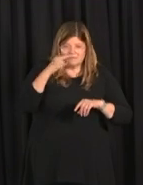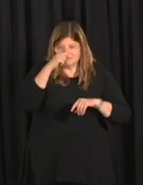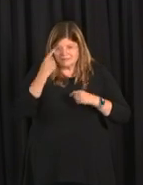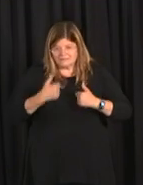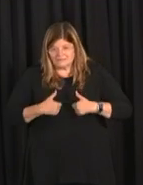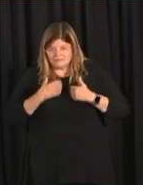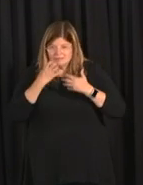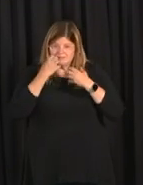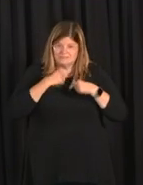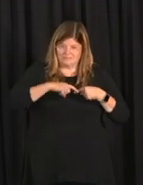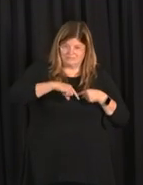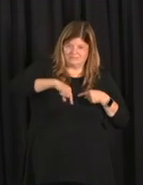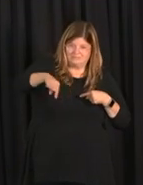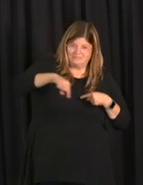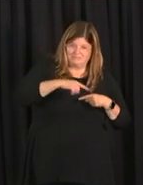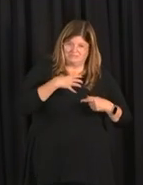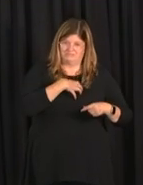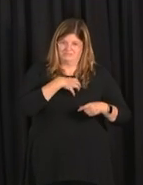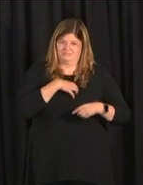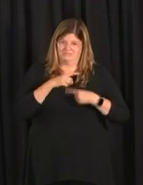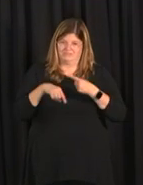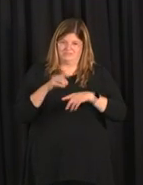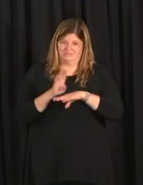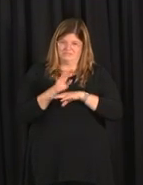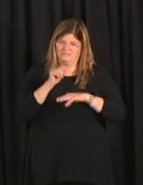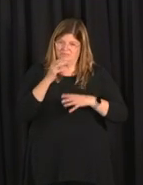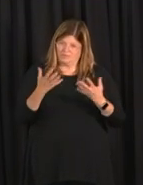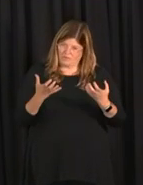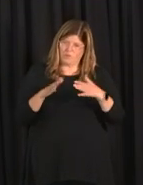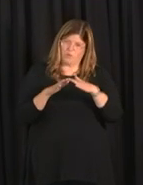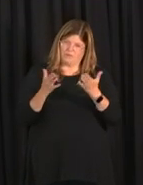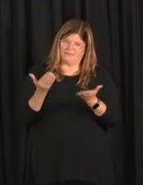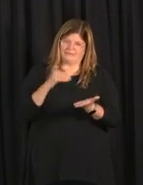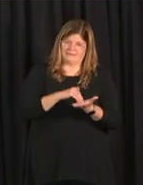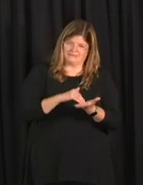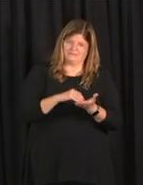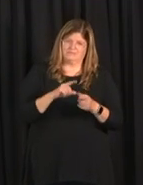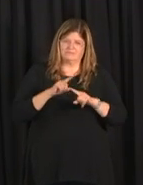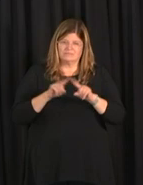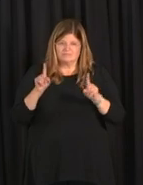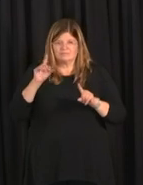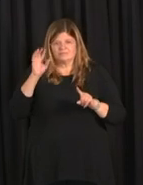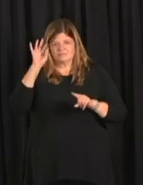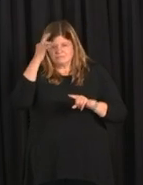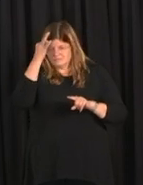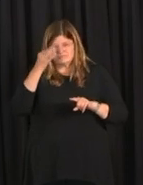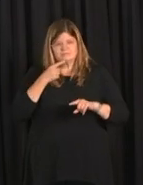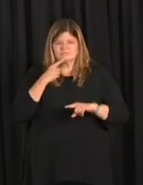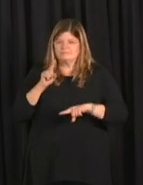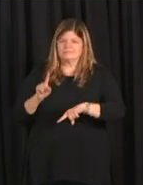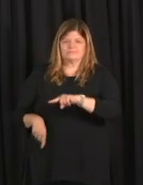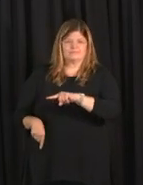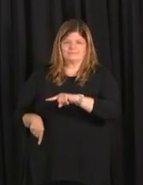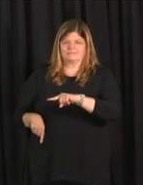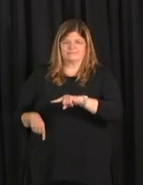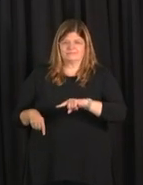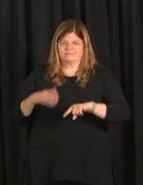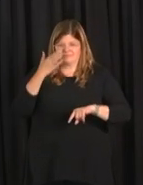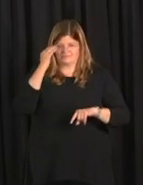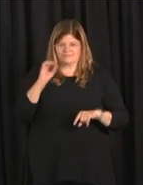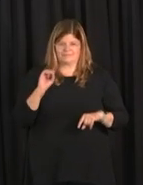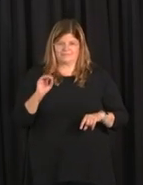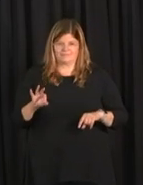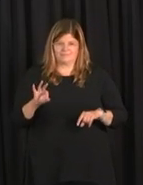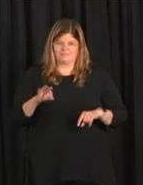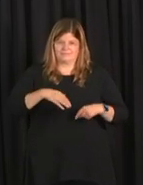is, that they are complaining about the business. They would like that street to reopen, but Federal Highway Administration rules they cannot do so because the mural is